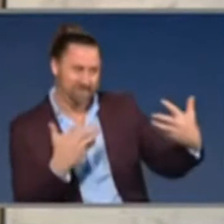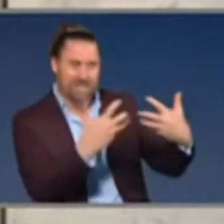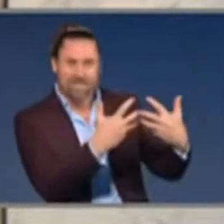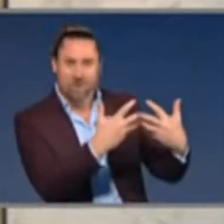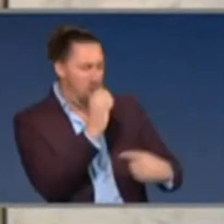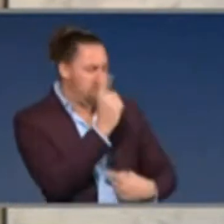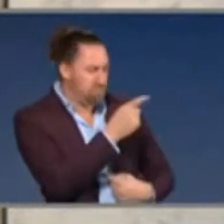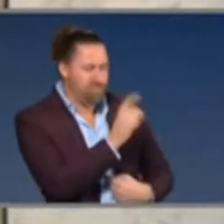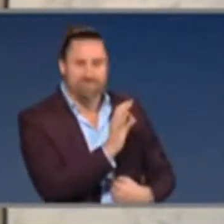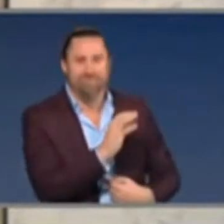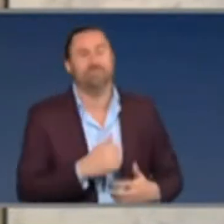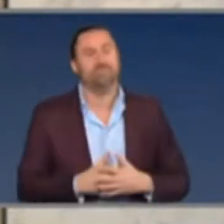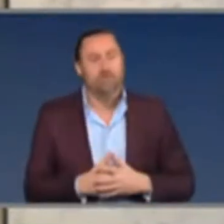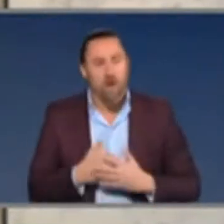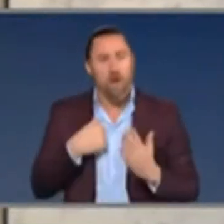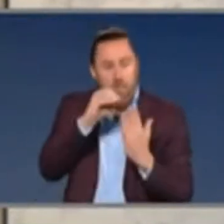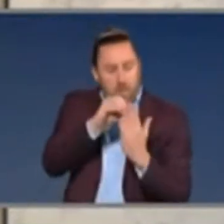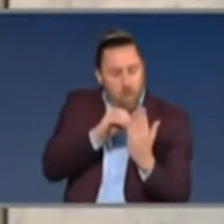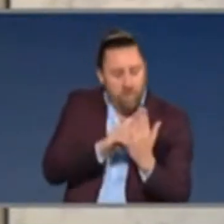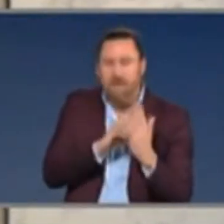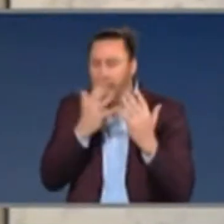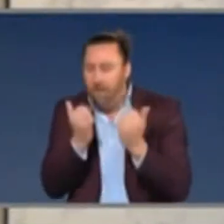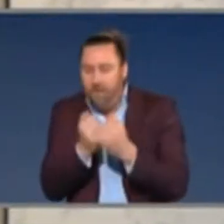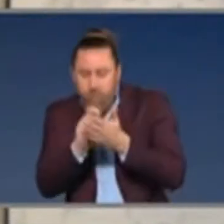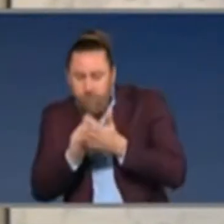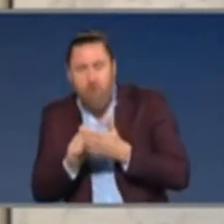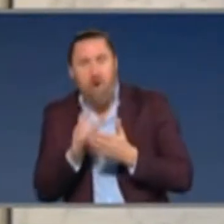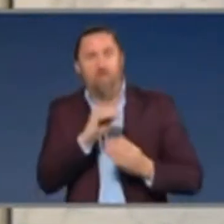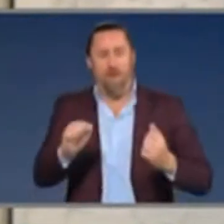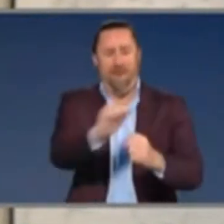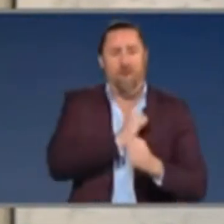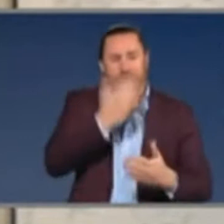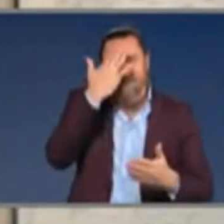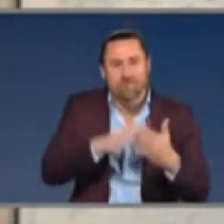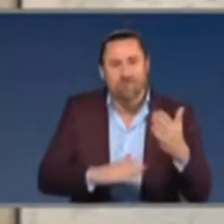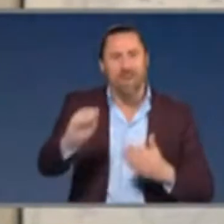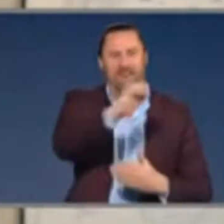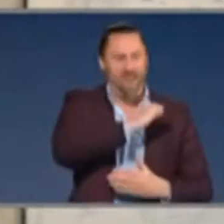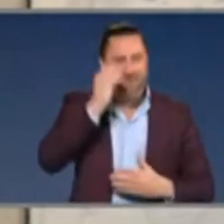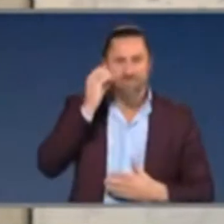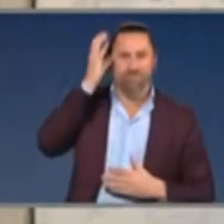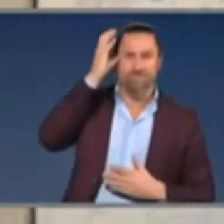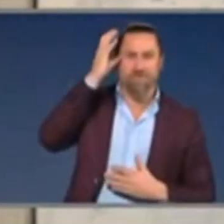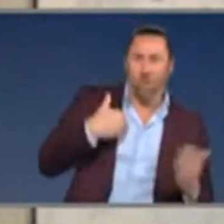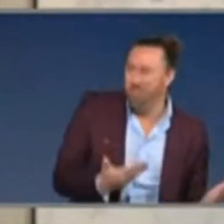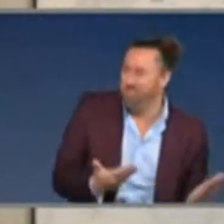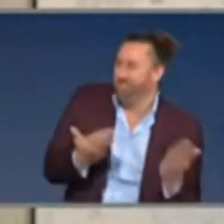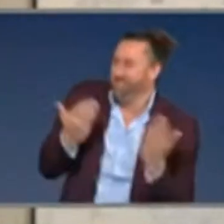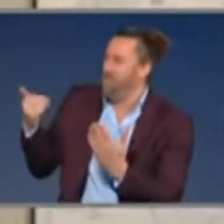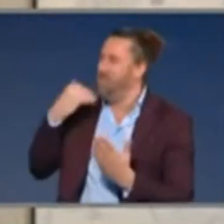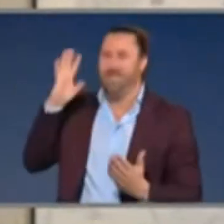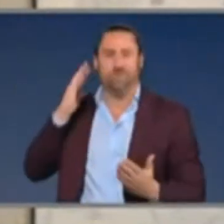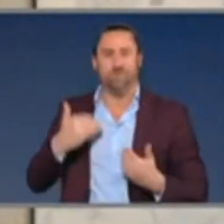and policy responses are informed by our experience and expertise, and as much as possible that our